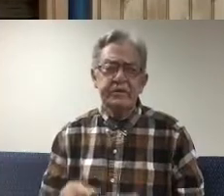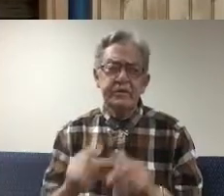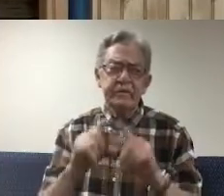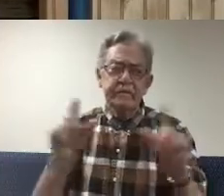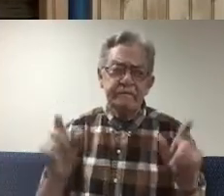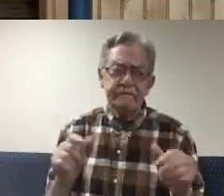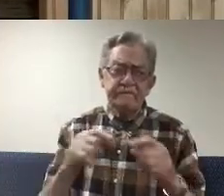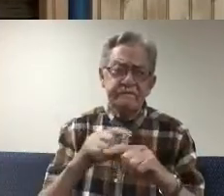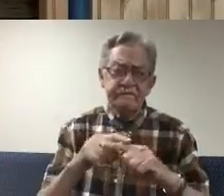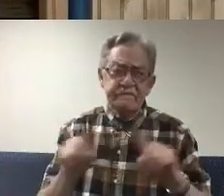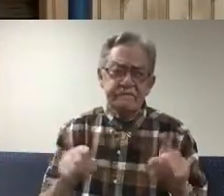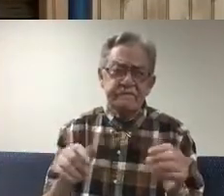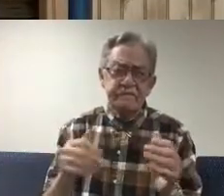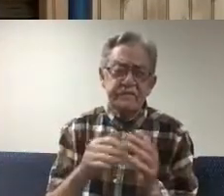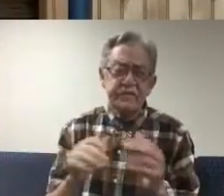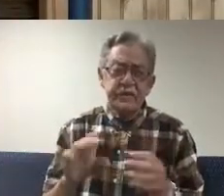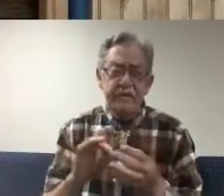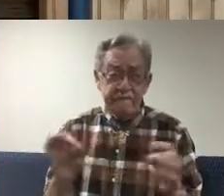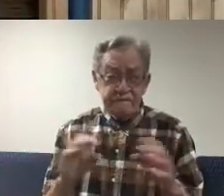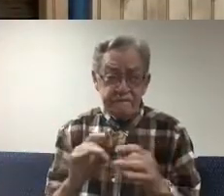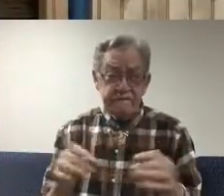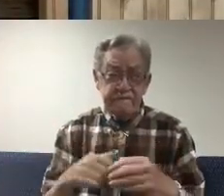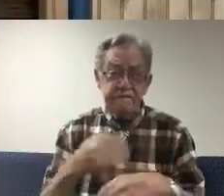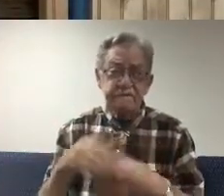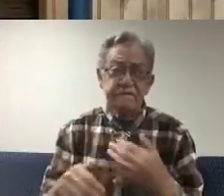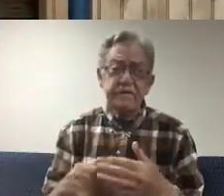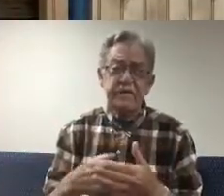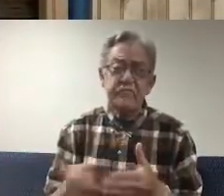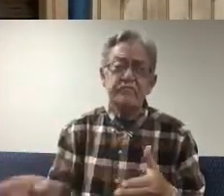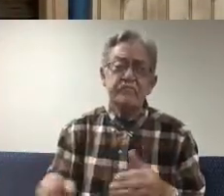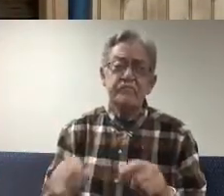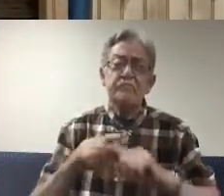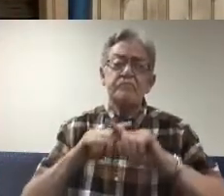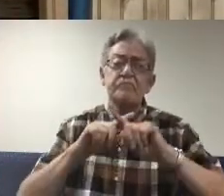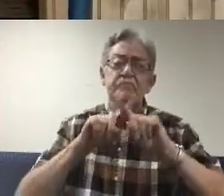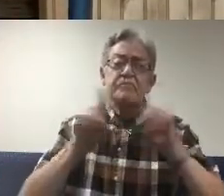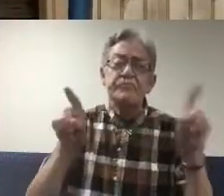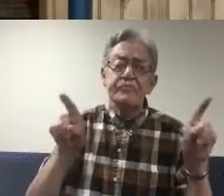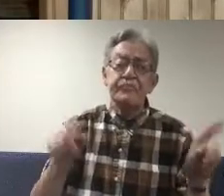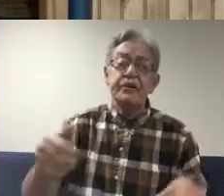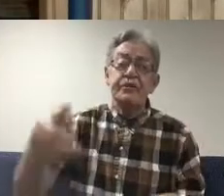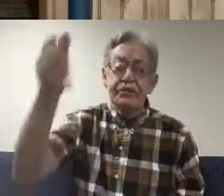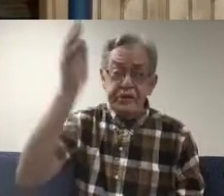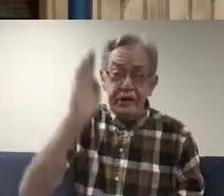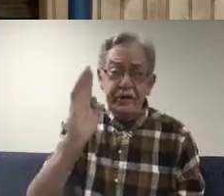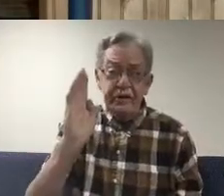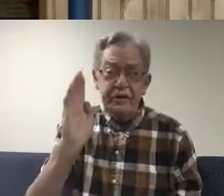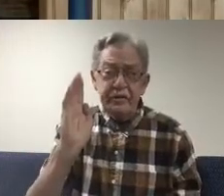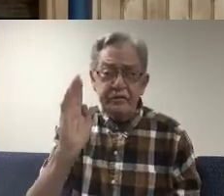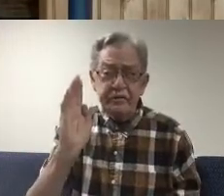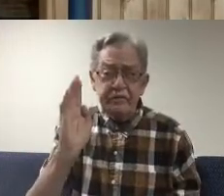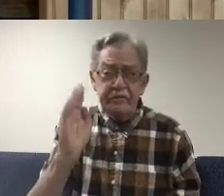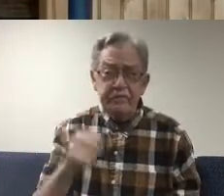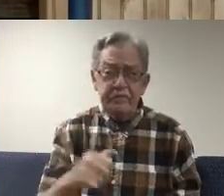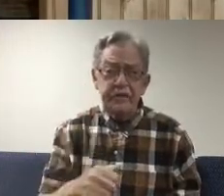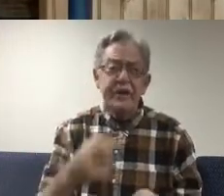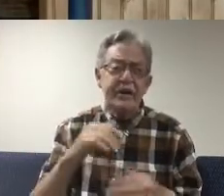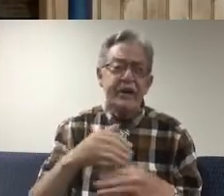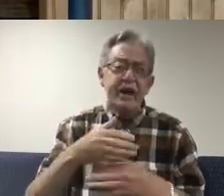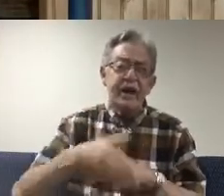following Satan. We're following the prince of the power of the air, the spirit that is now at work in the sons of